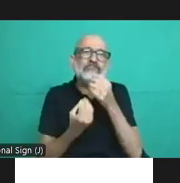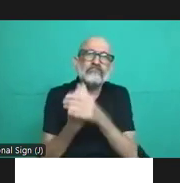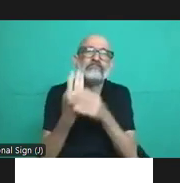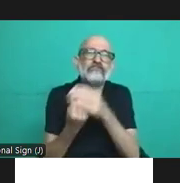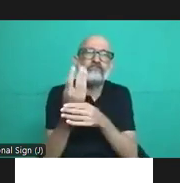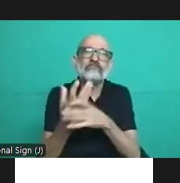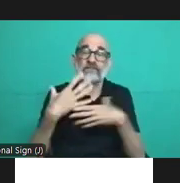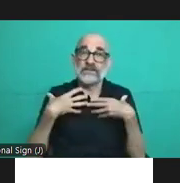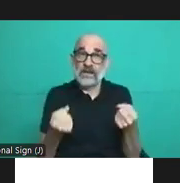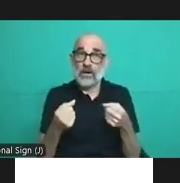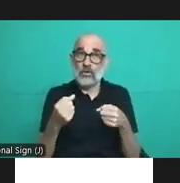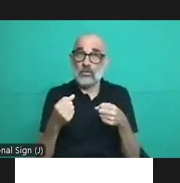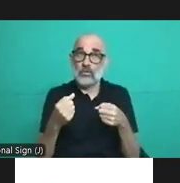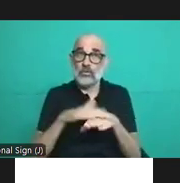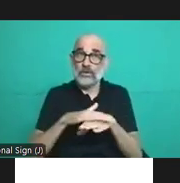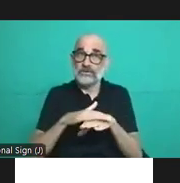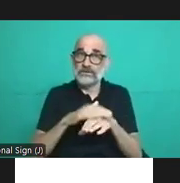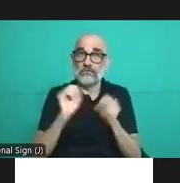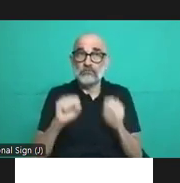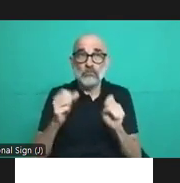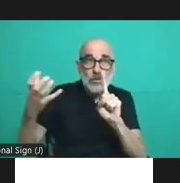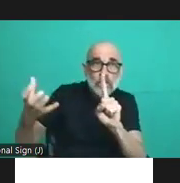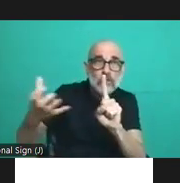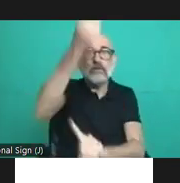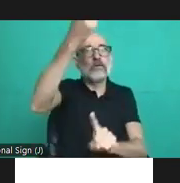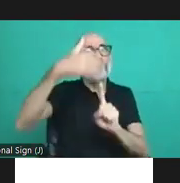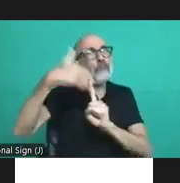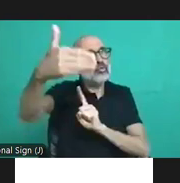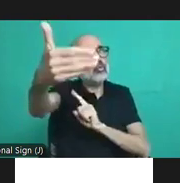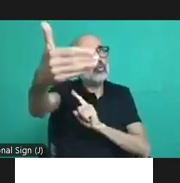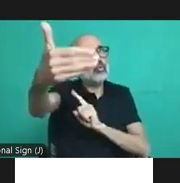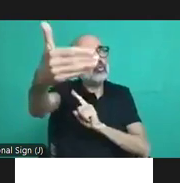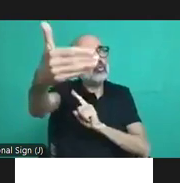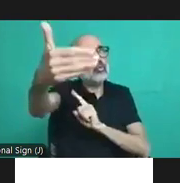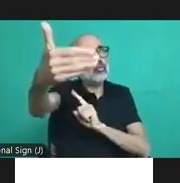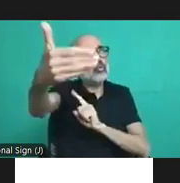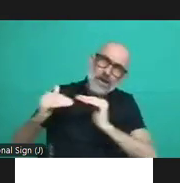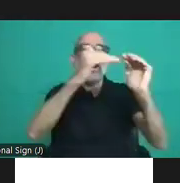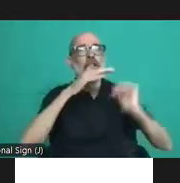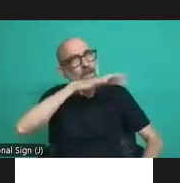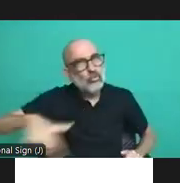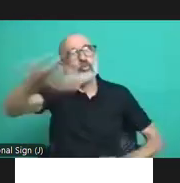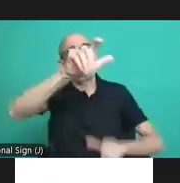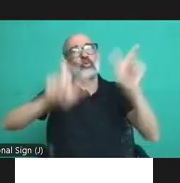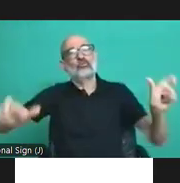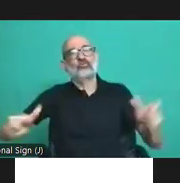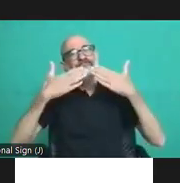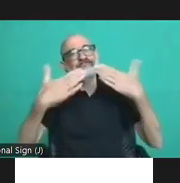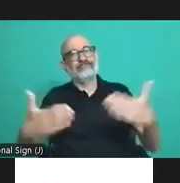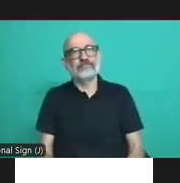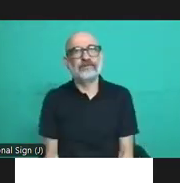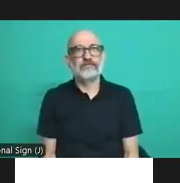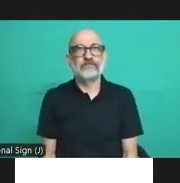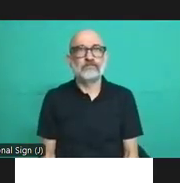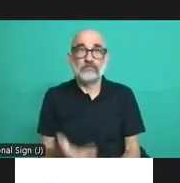all. Thank you once again to everyone for joining us. We